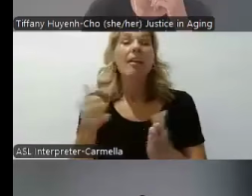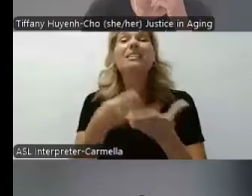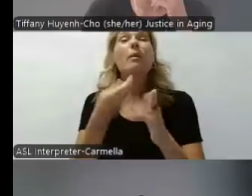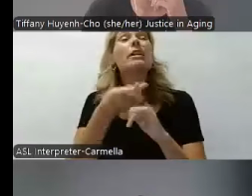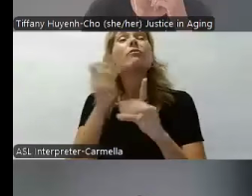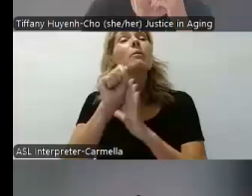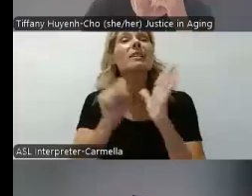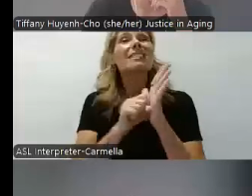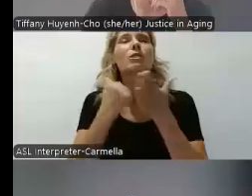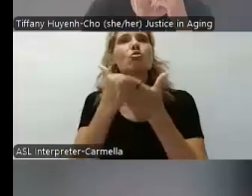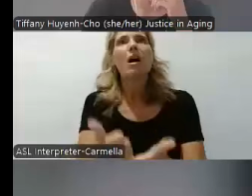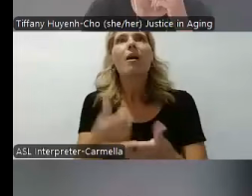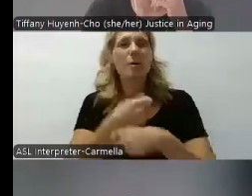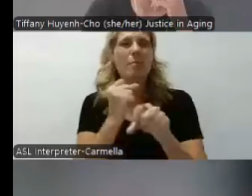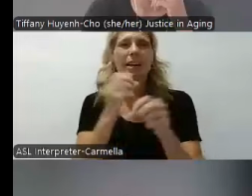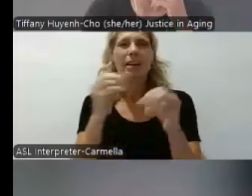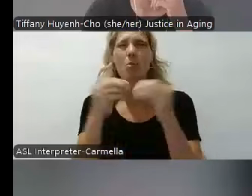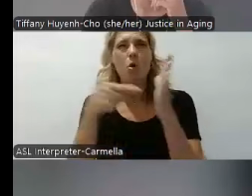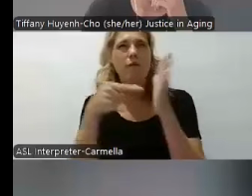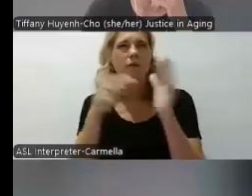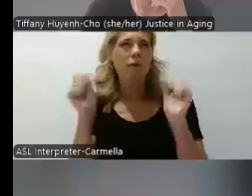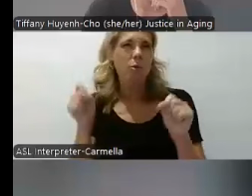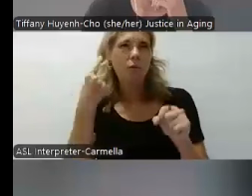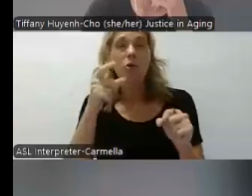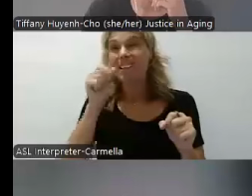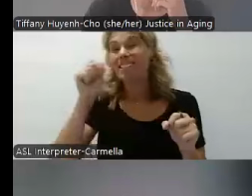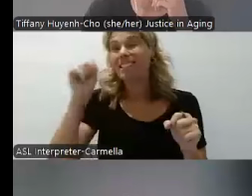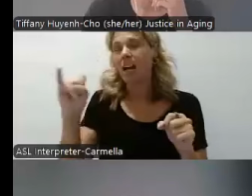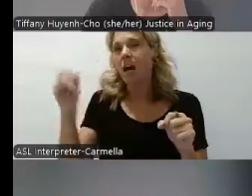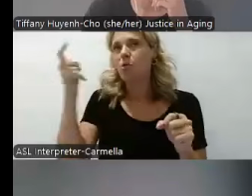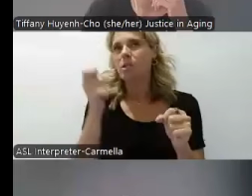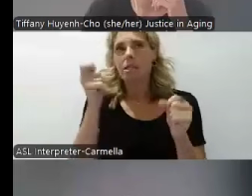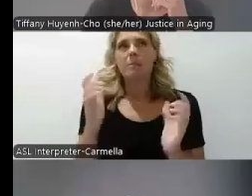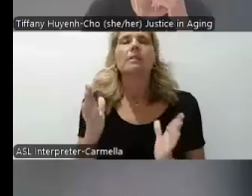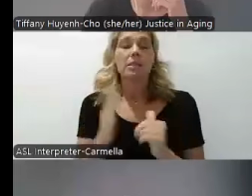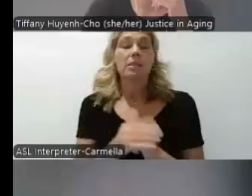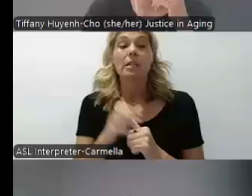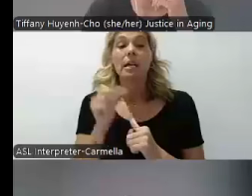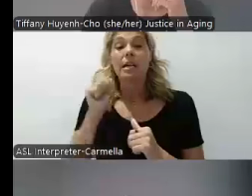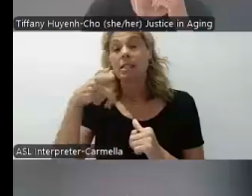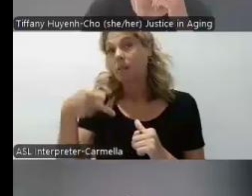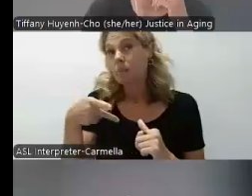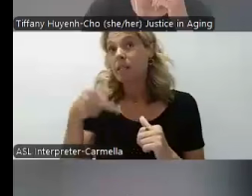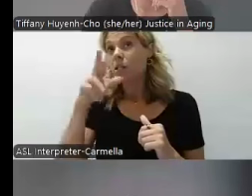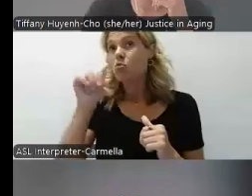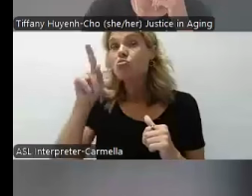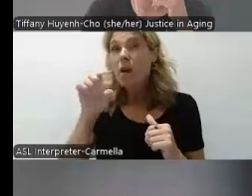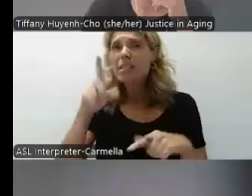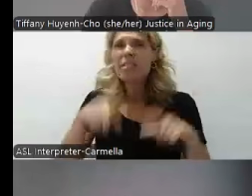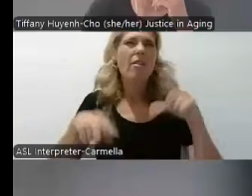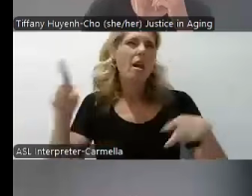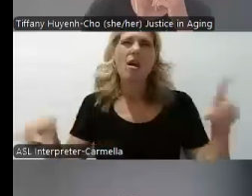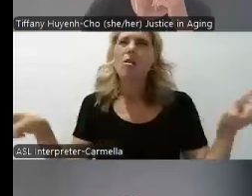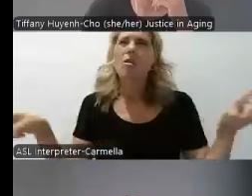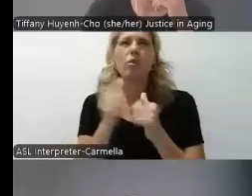make things a little bit more affordable for those SSI recipients. SSP rates vary really widely